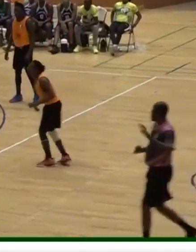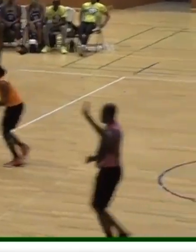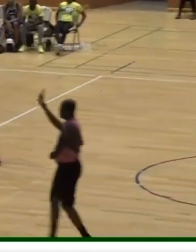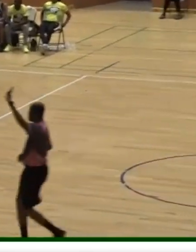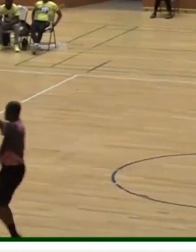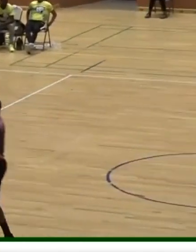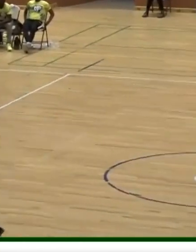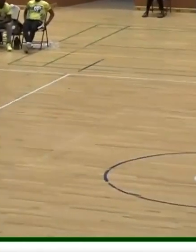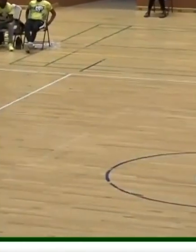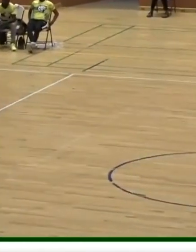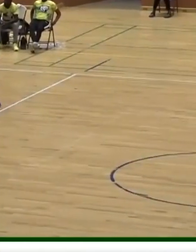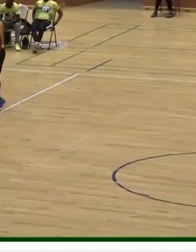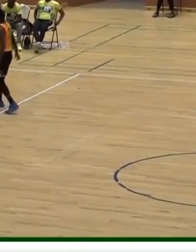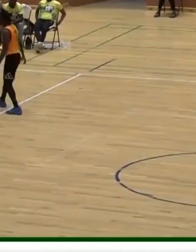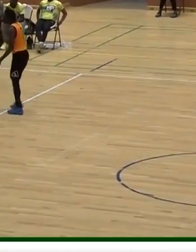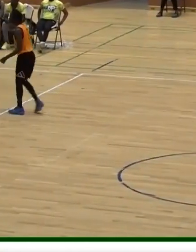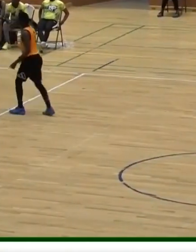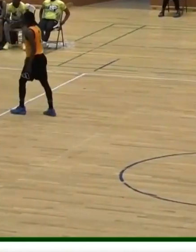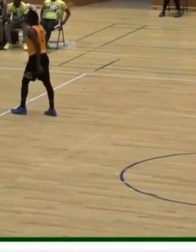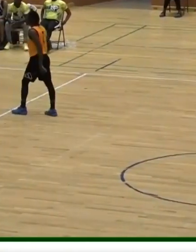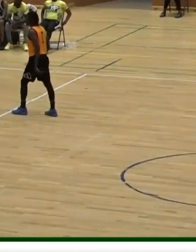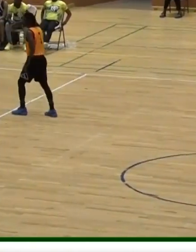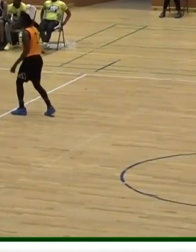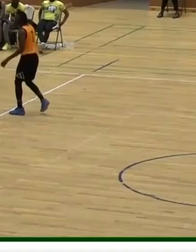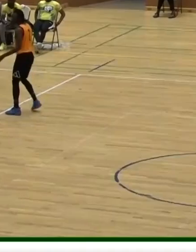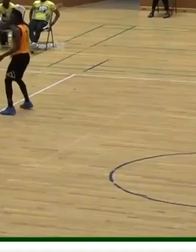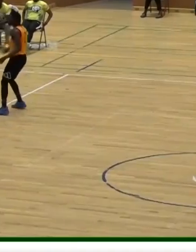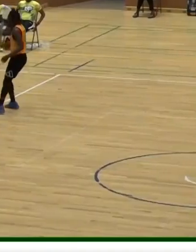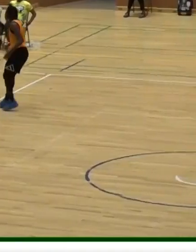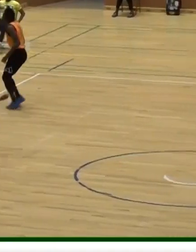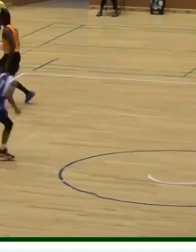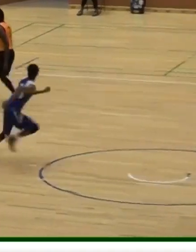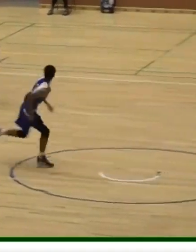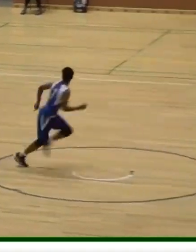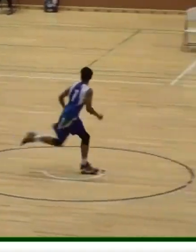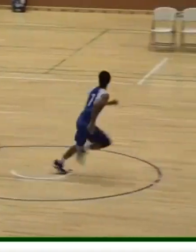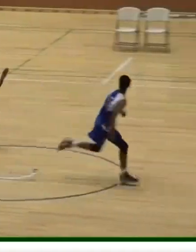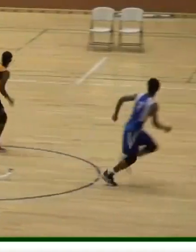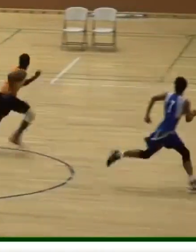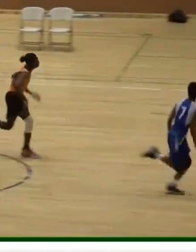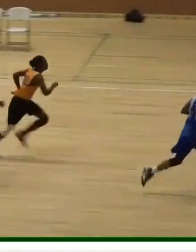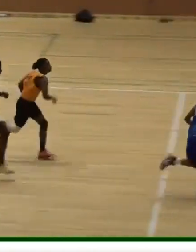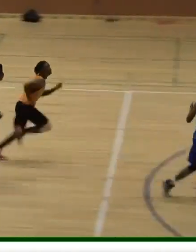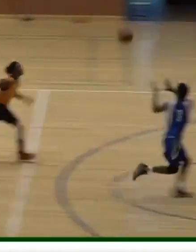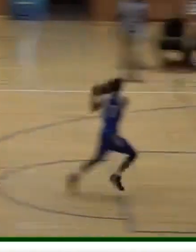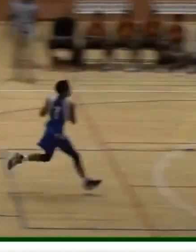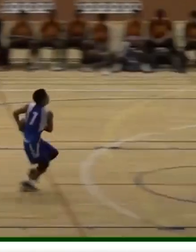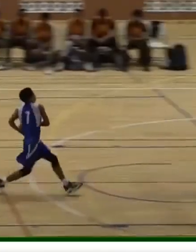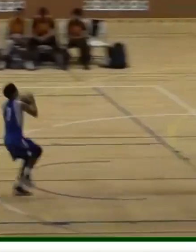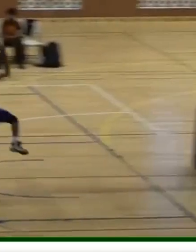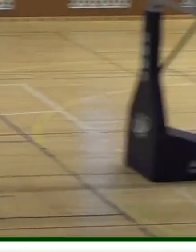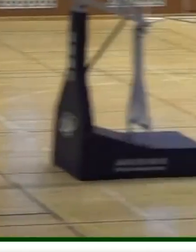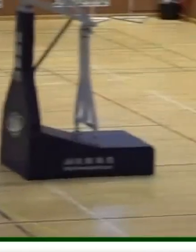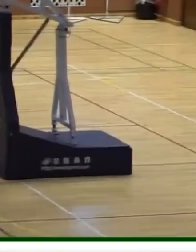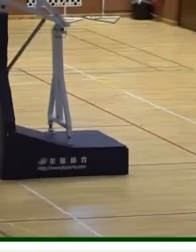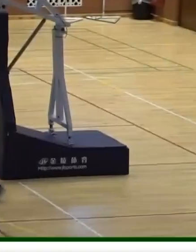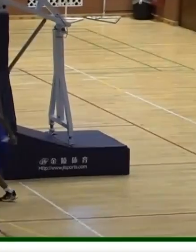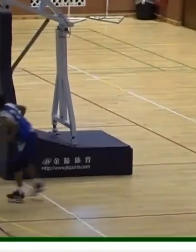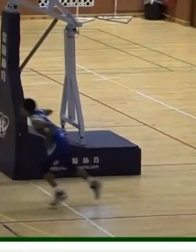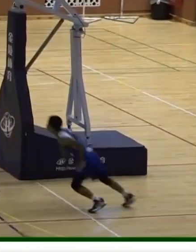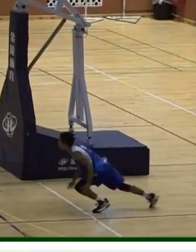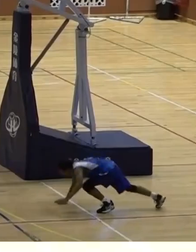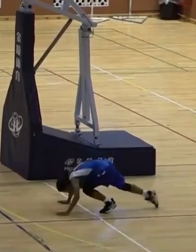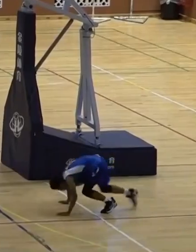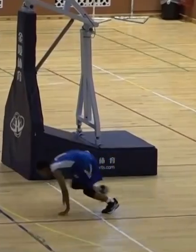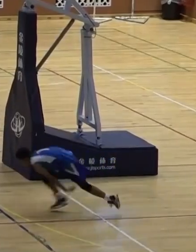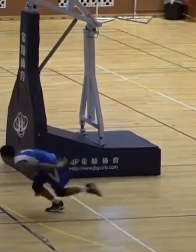The SMS cheerleaders in the background calling on defense. That shot is no good for Anton Winters, leaving him in the cold.